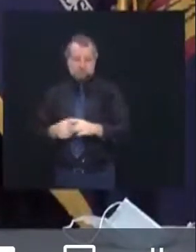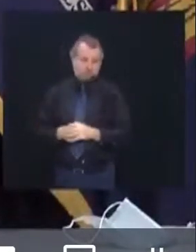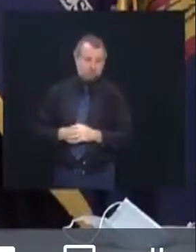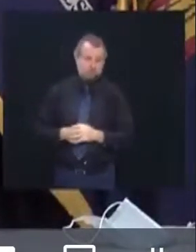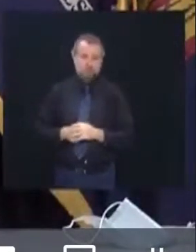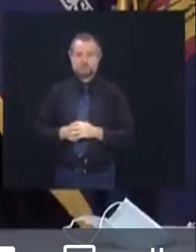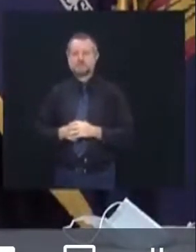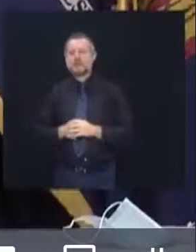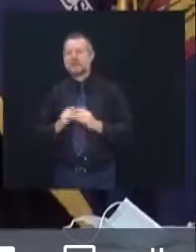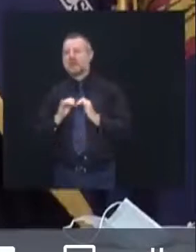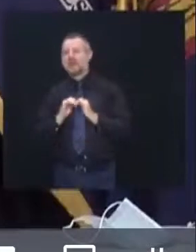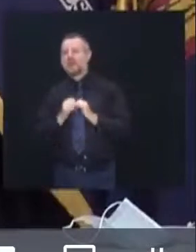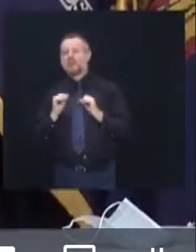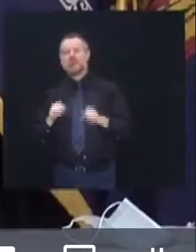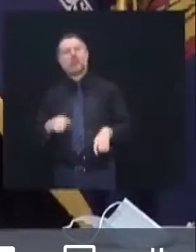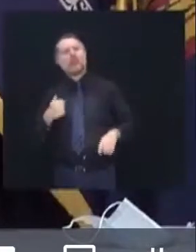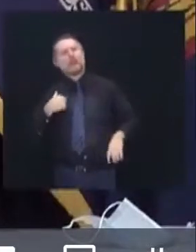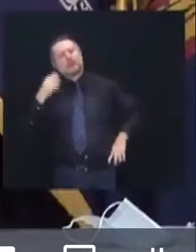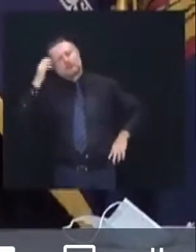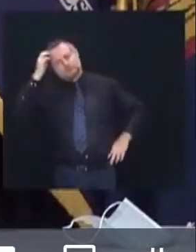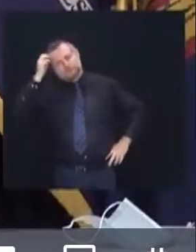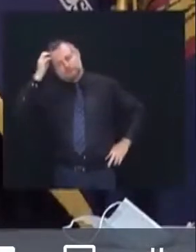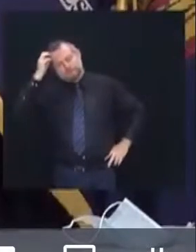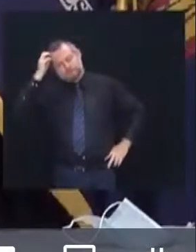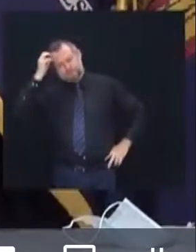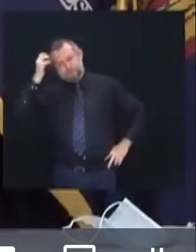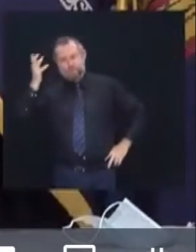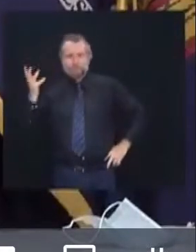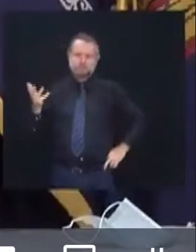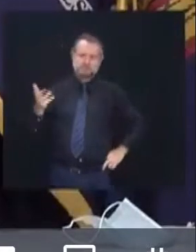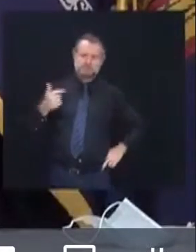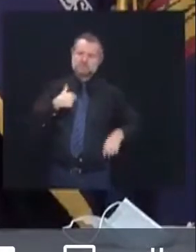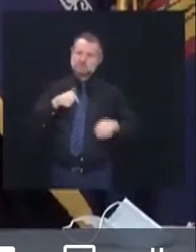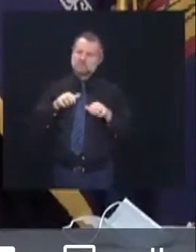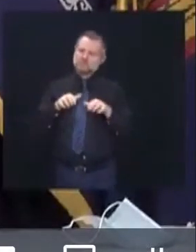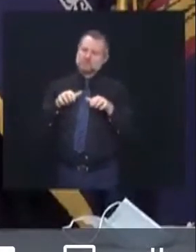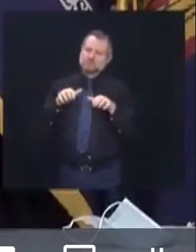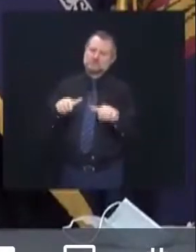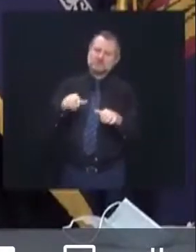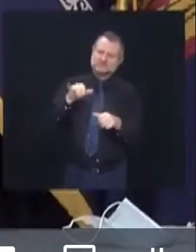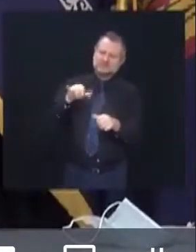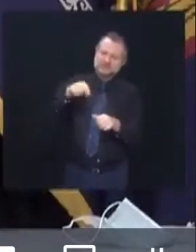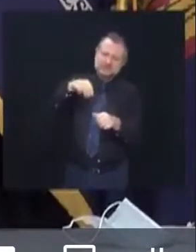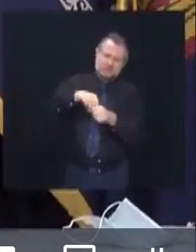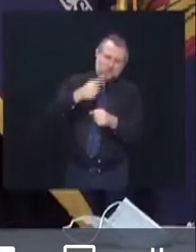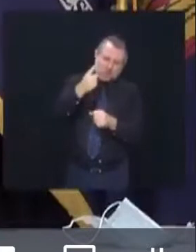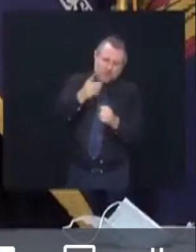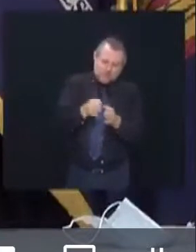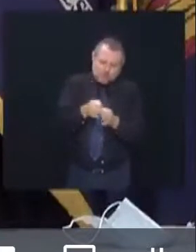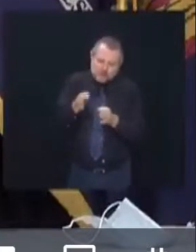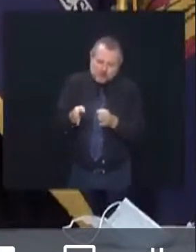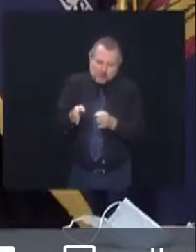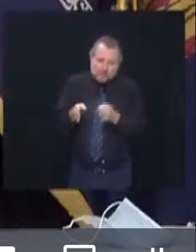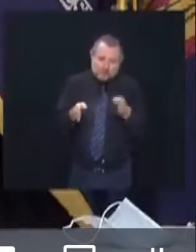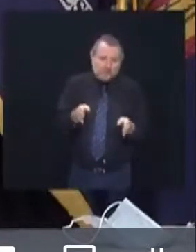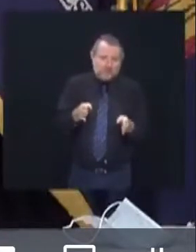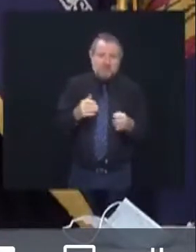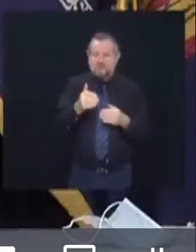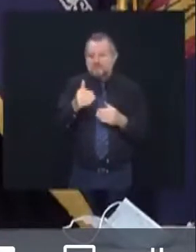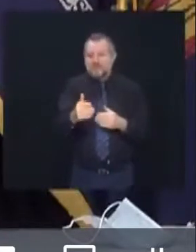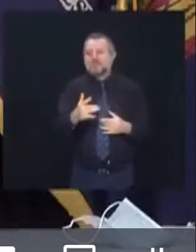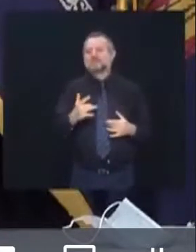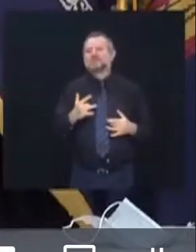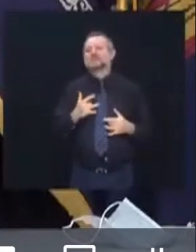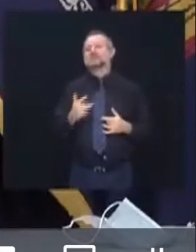practically, how do you wind up with a very high concentration in that small an area? It's normally somewhat